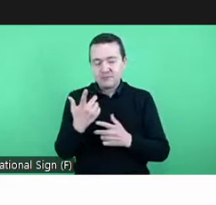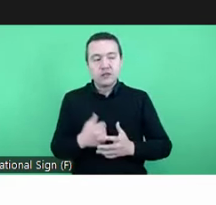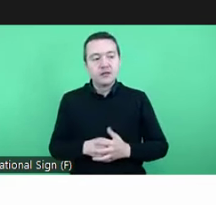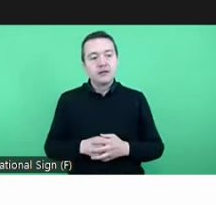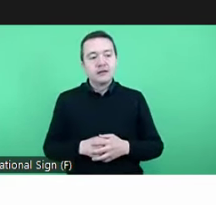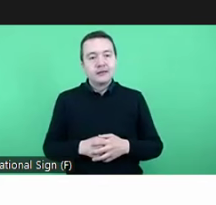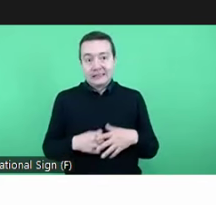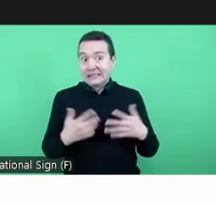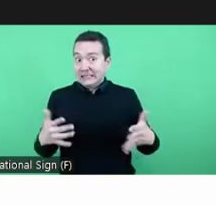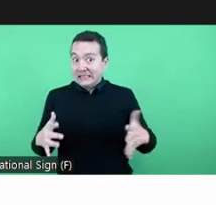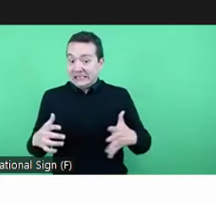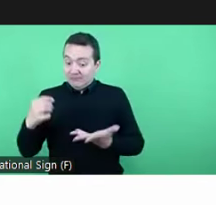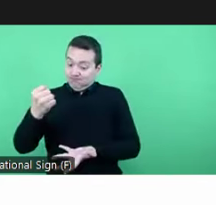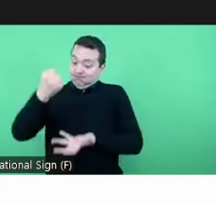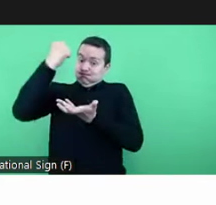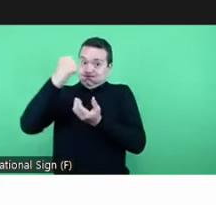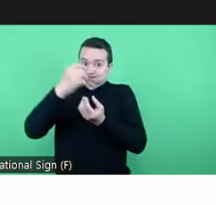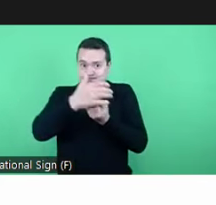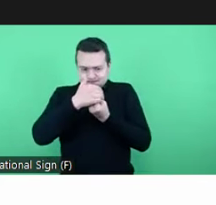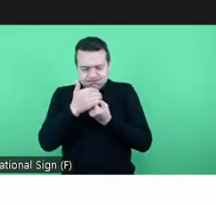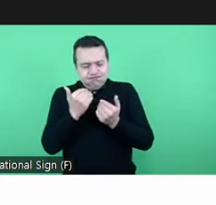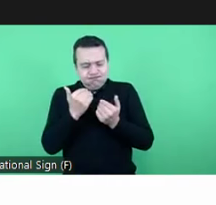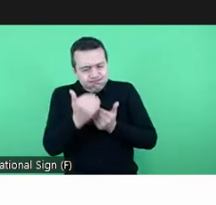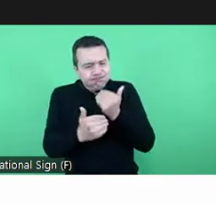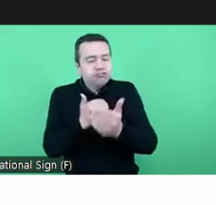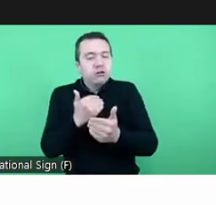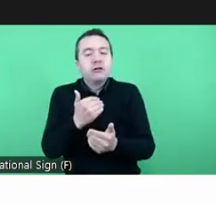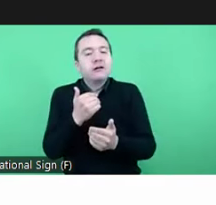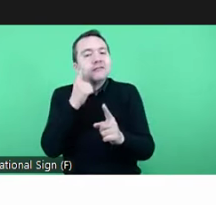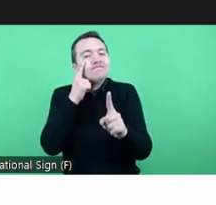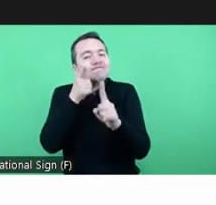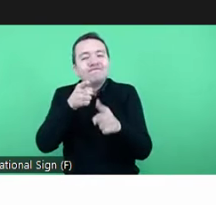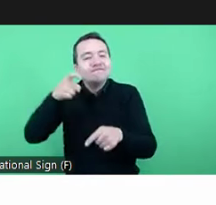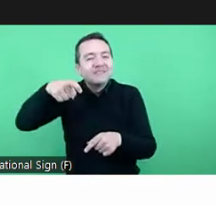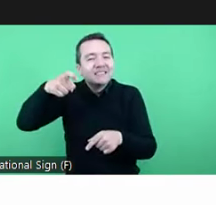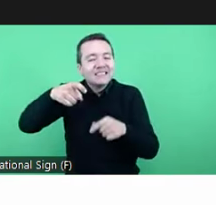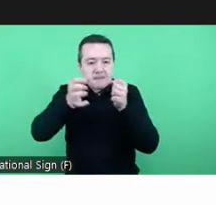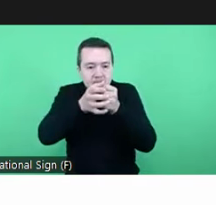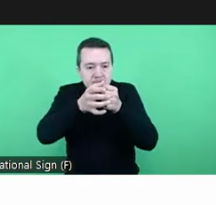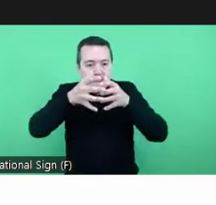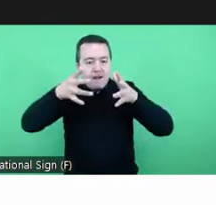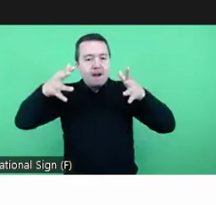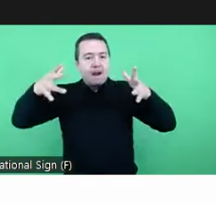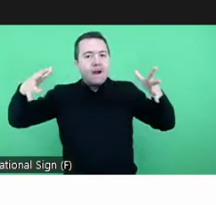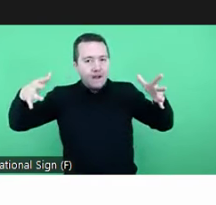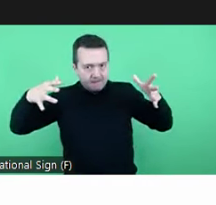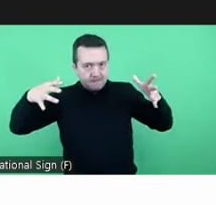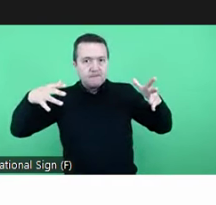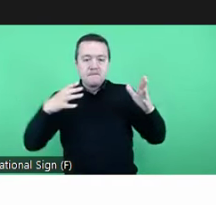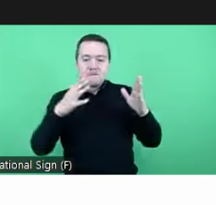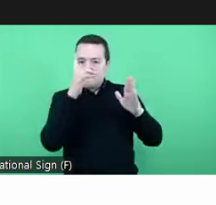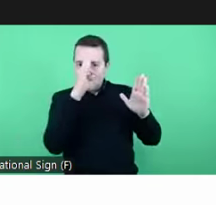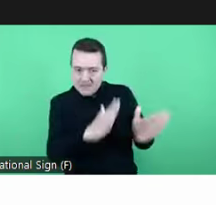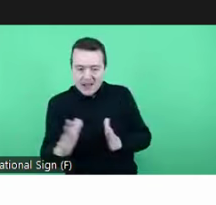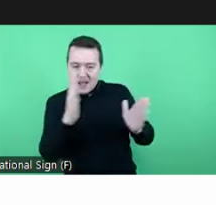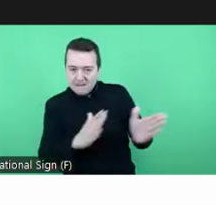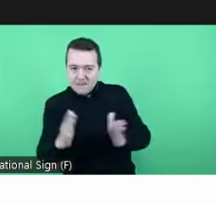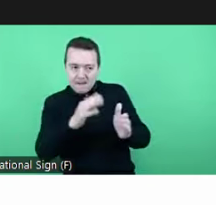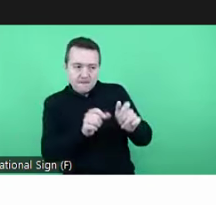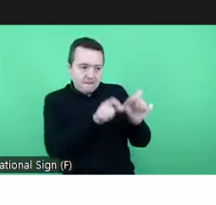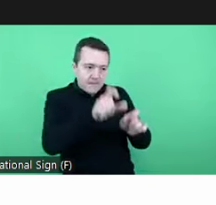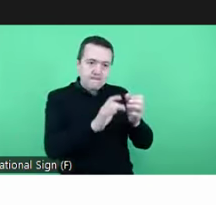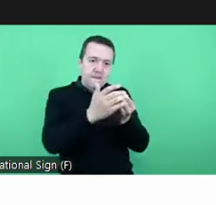camino incluye la ampliación And del this plan de prestaciones cubiertas path y continuar también includes trabajando en lo expansion que